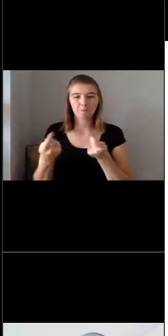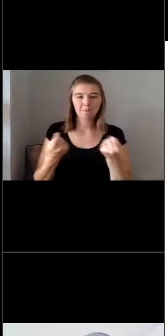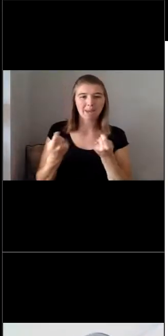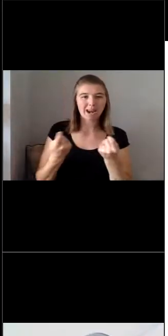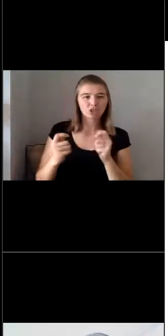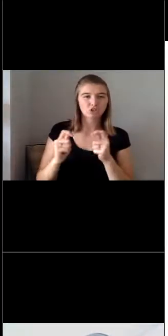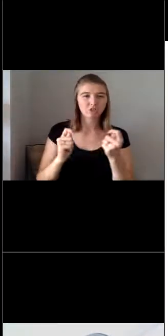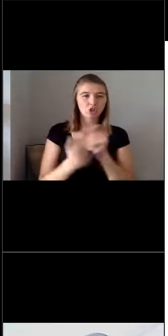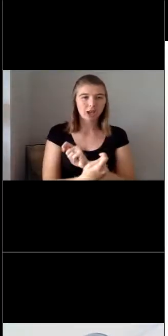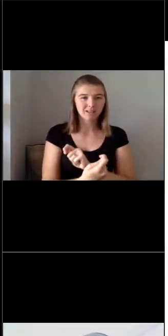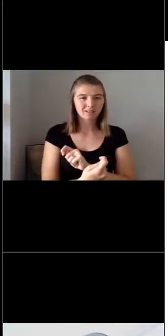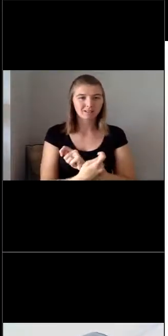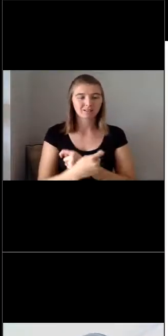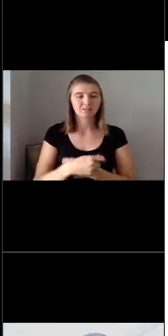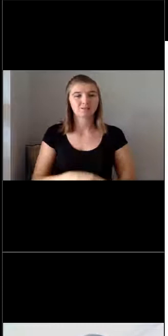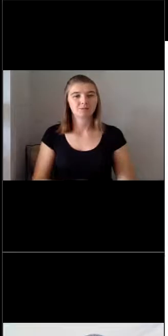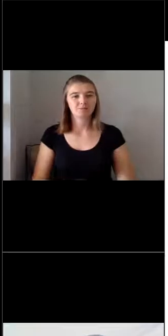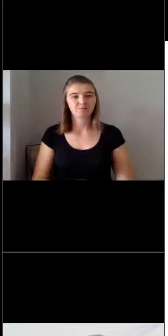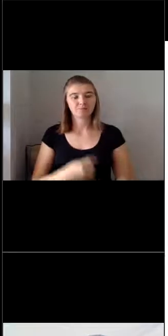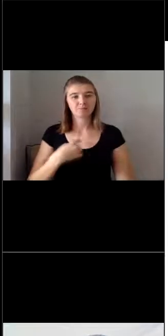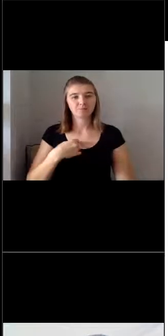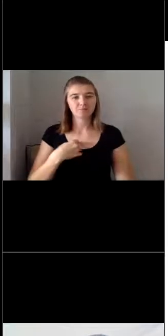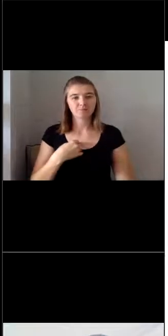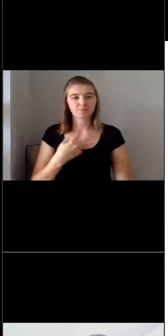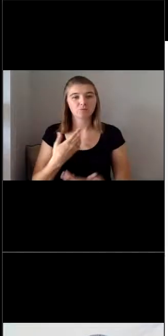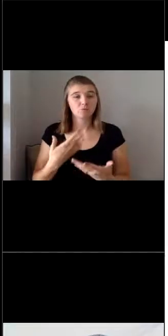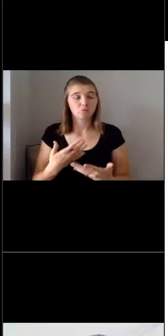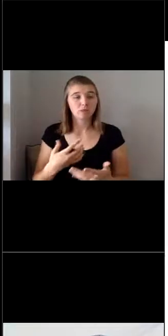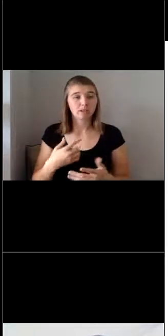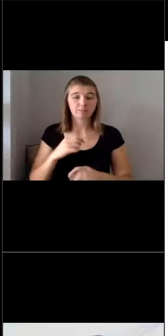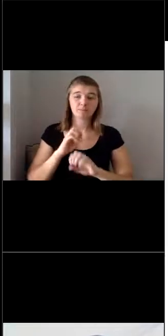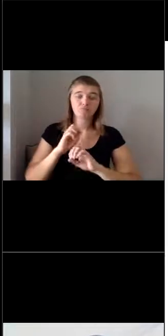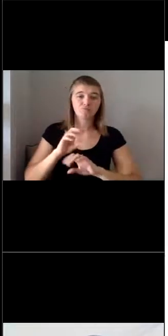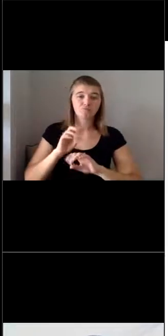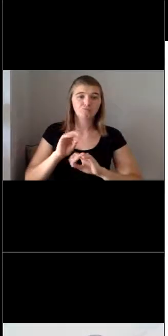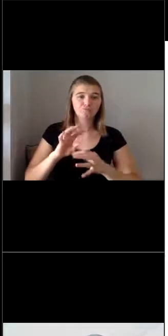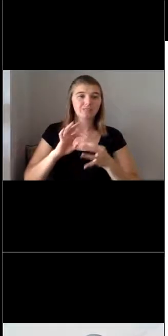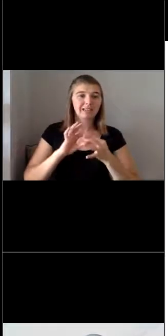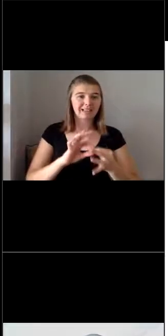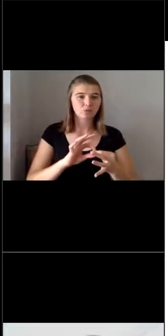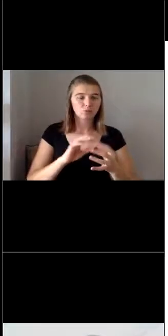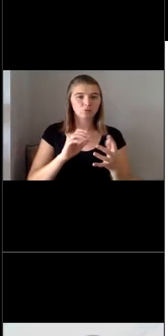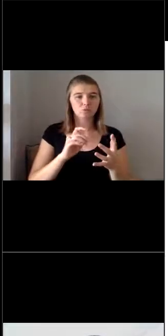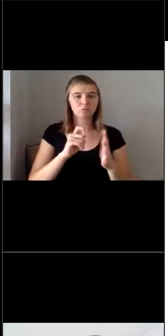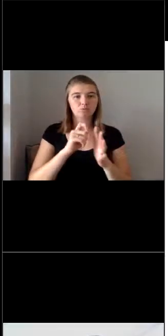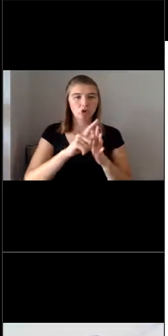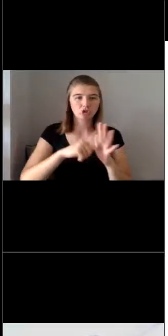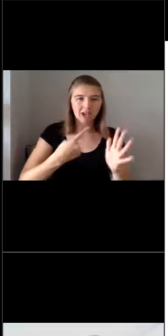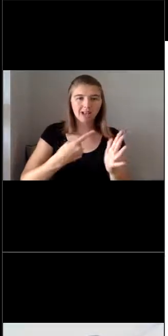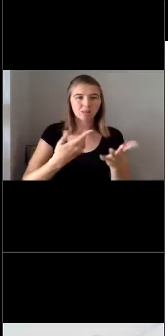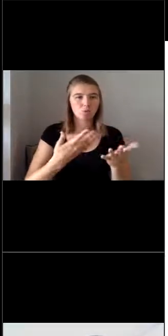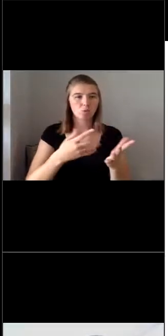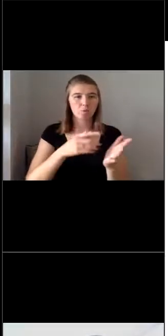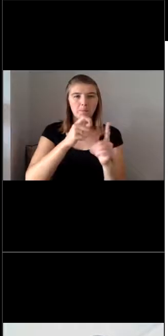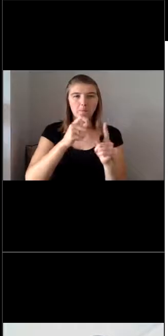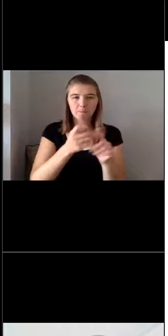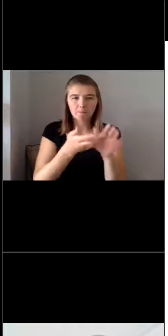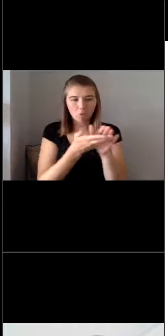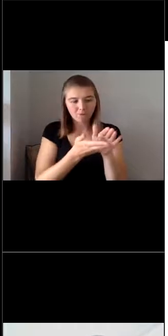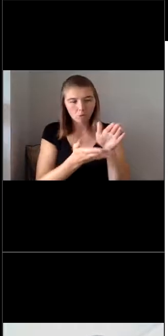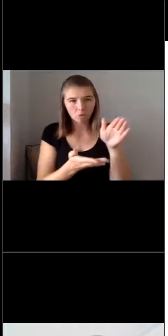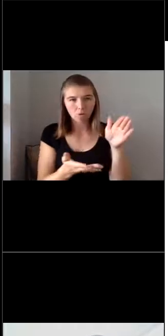is sharing any information with respect to projects, portfolio, or